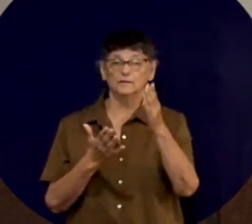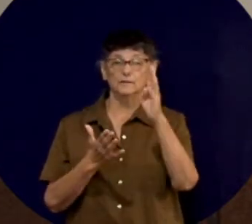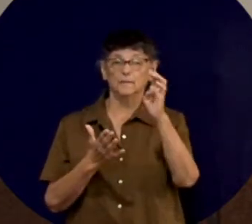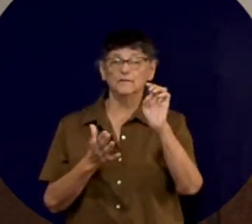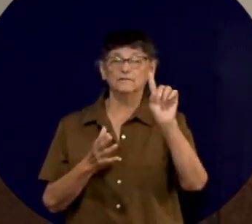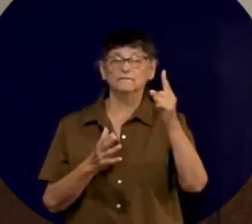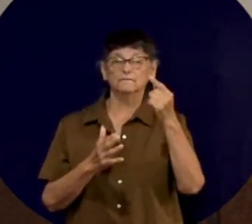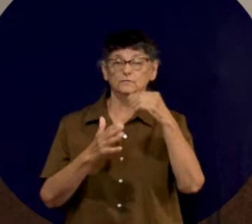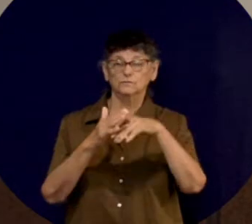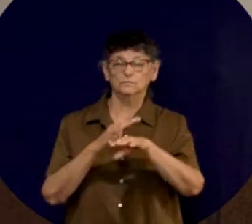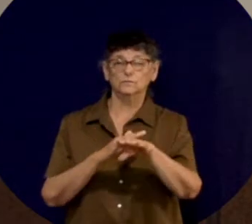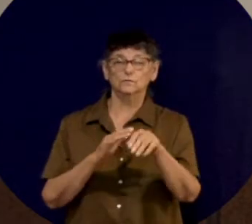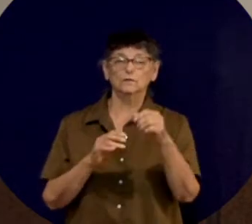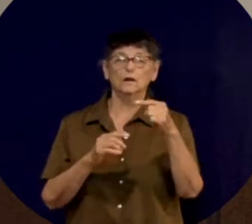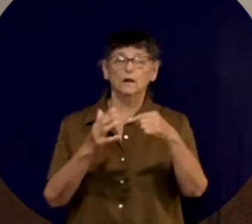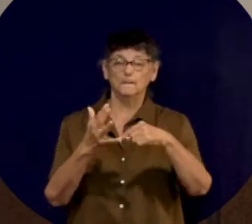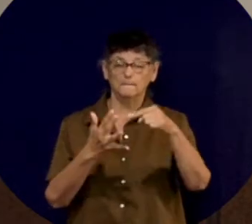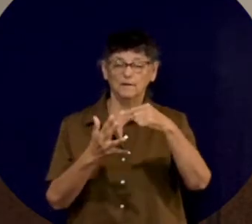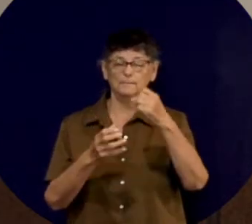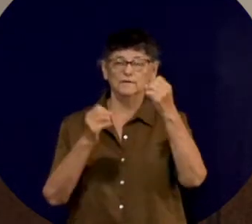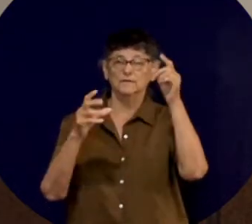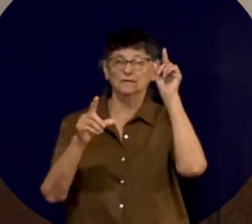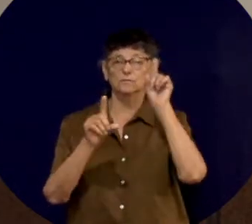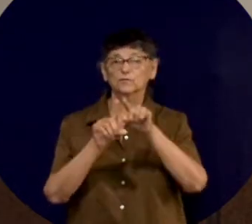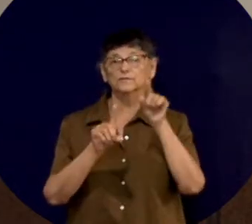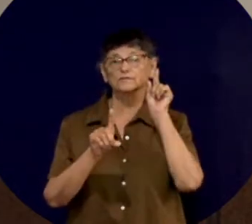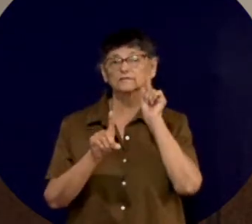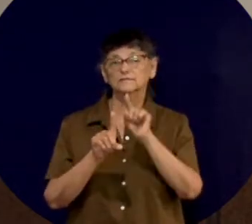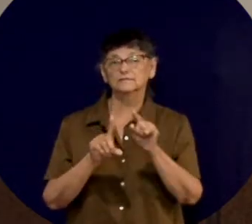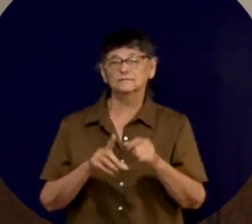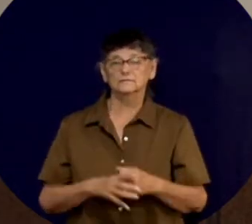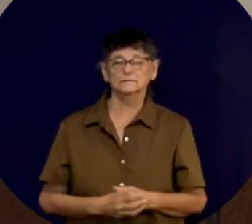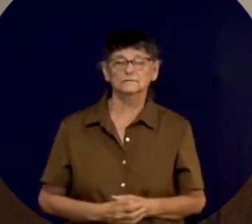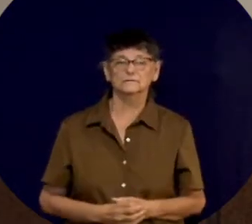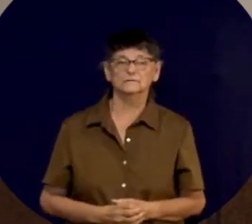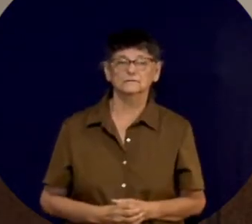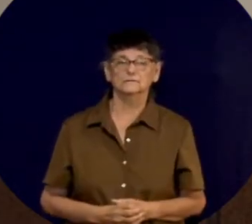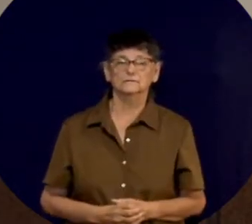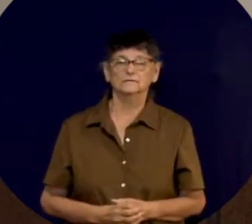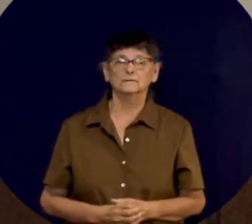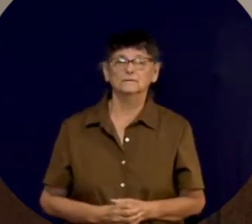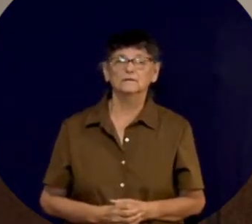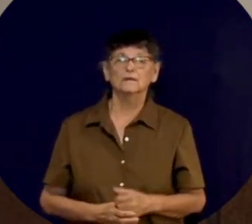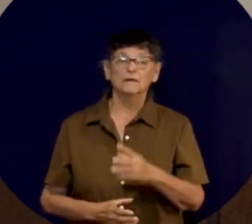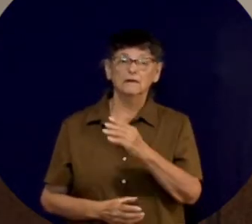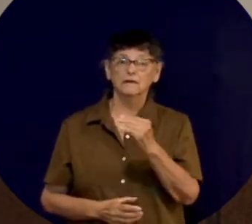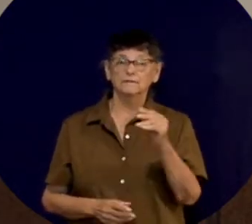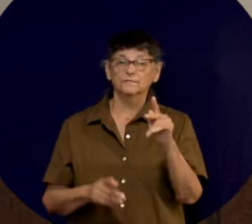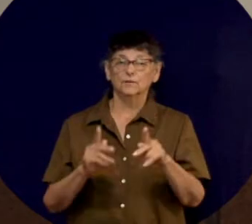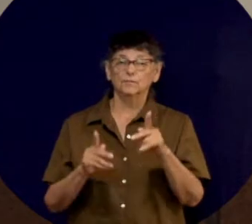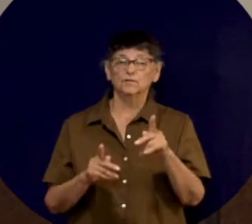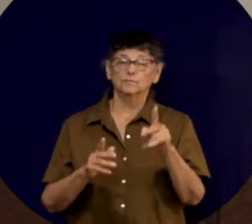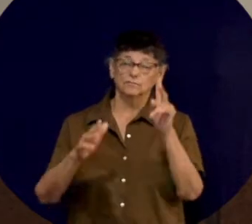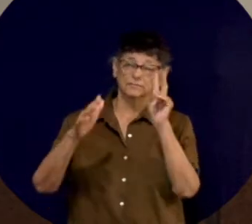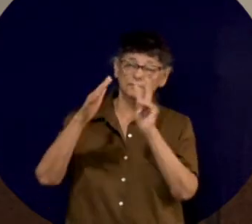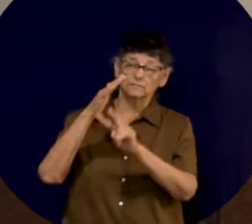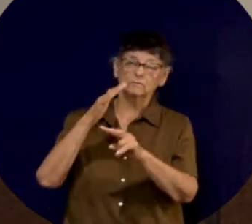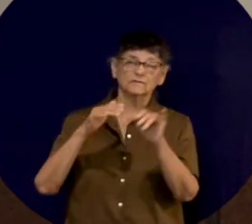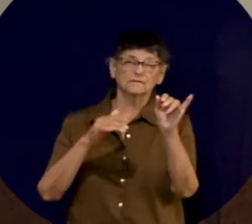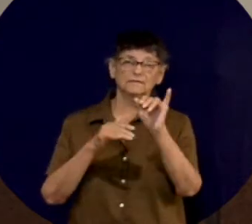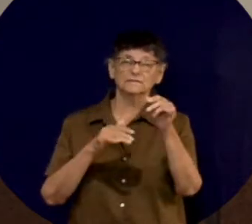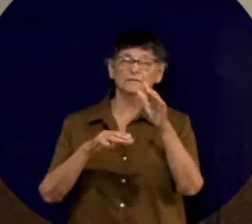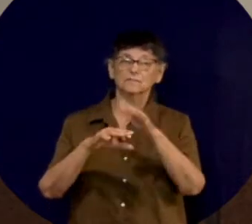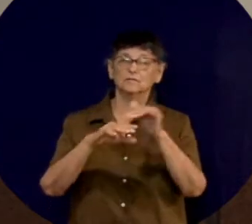the firstborn among many brothers and sisters. And those he predestined, he